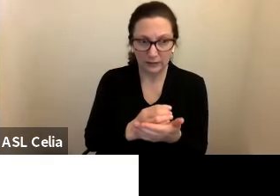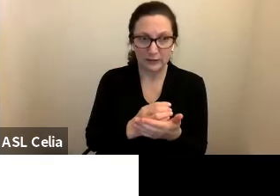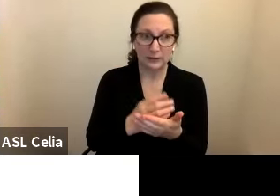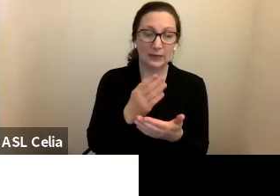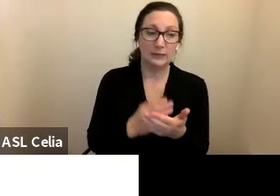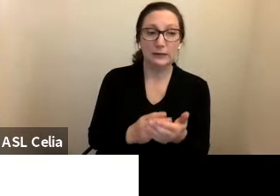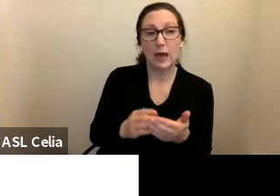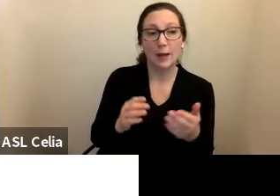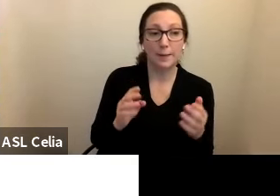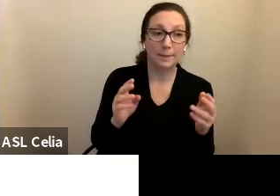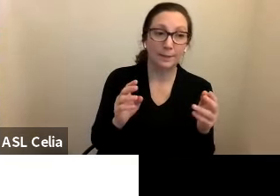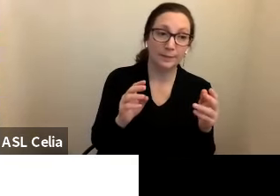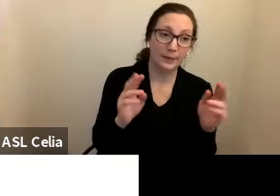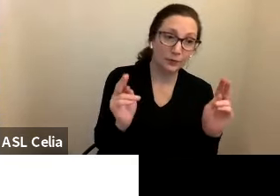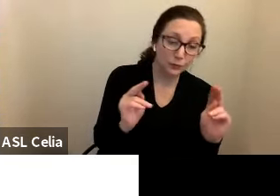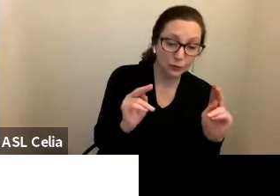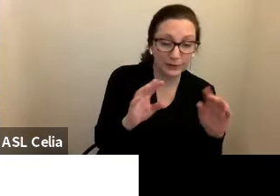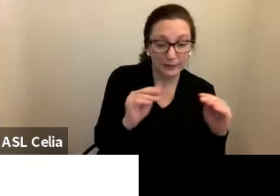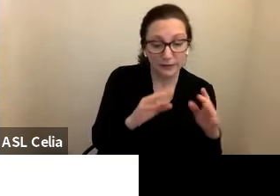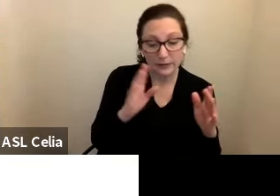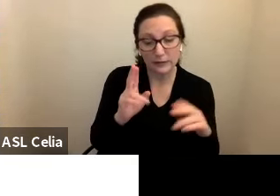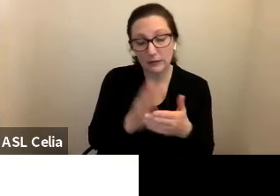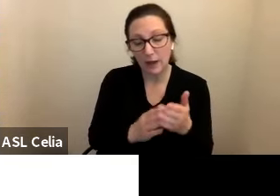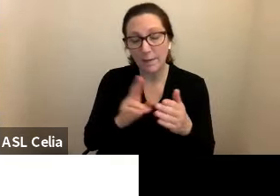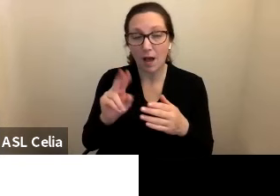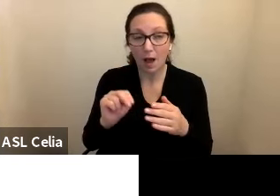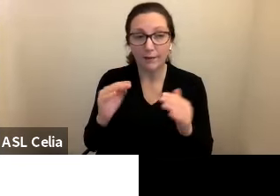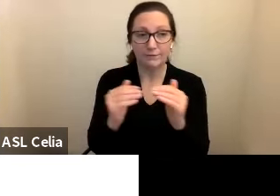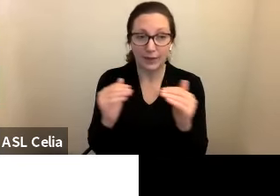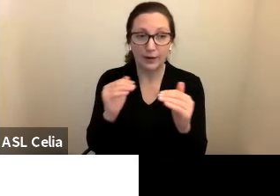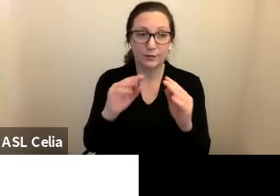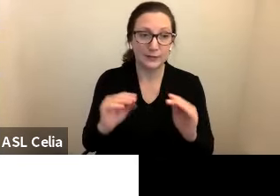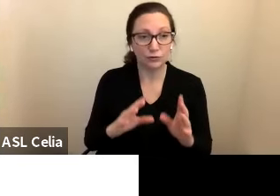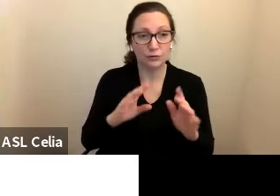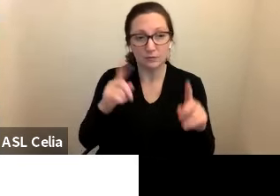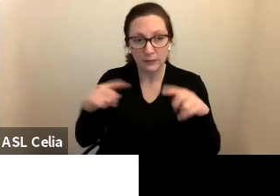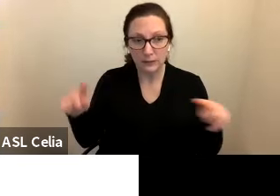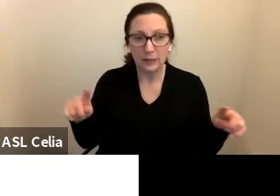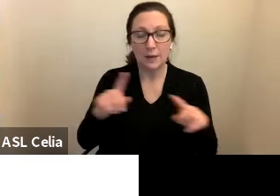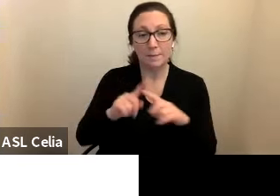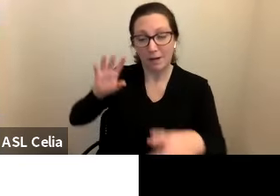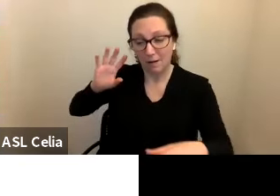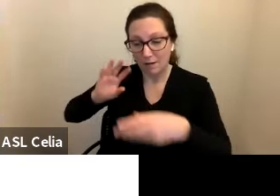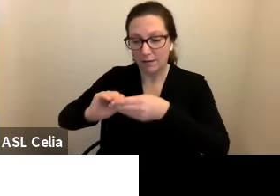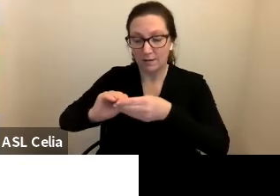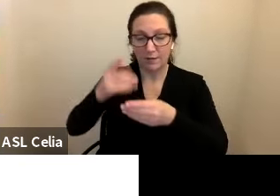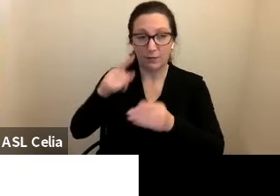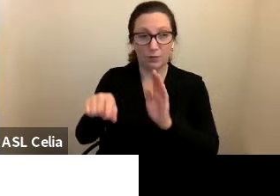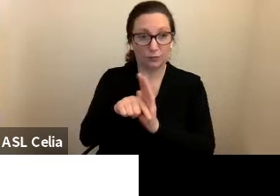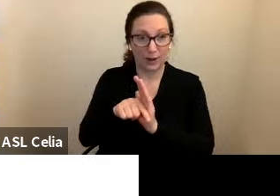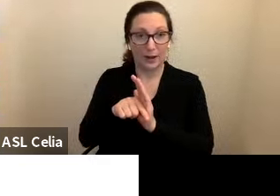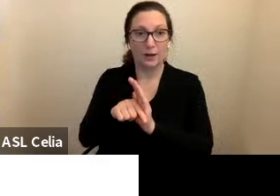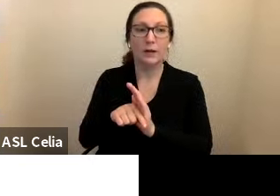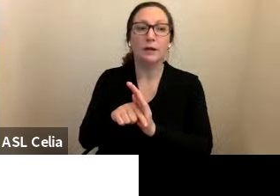subjective teachers, some unfair teachers, but the aggregate that's represented in grades is much